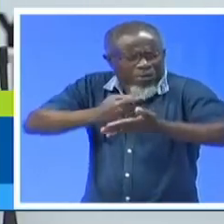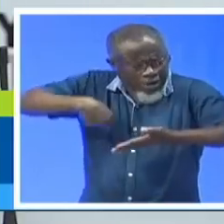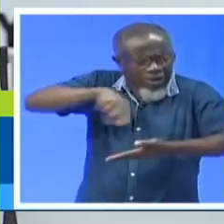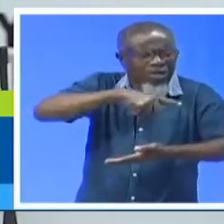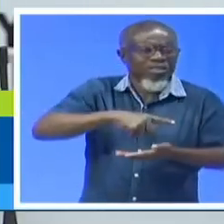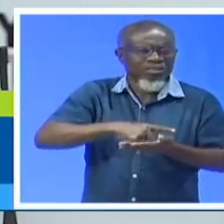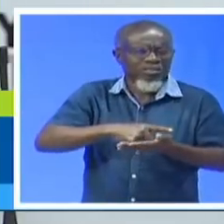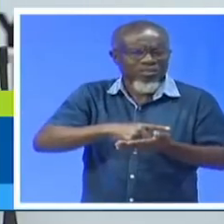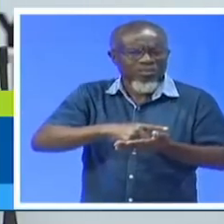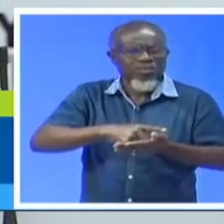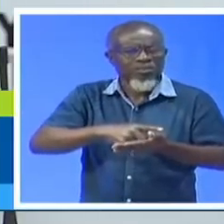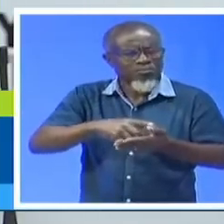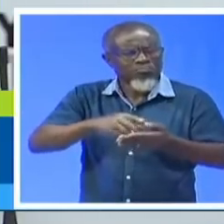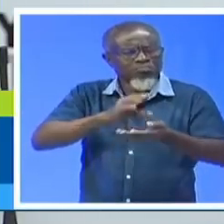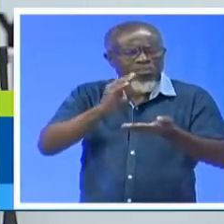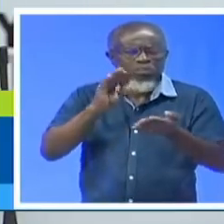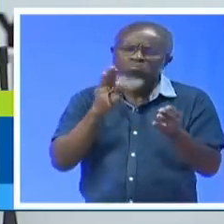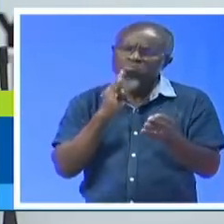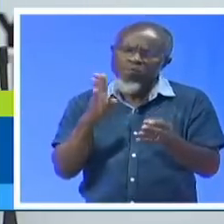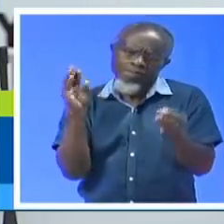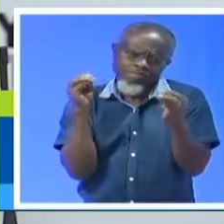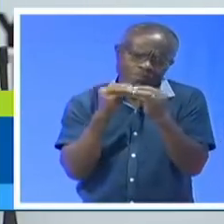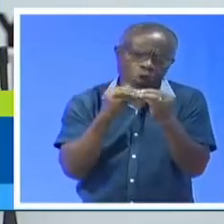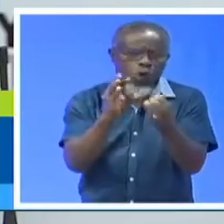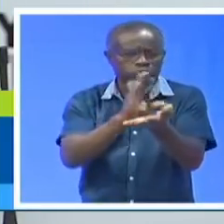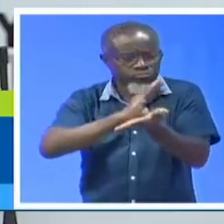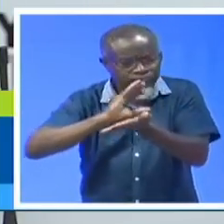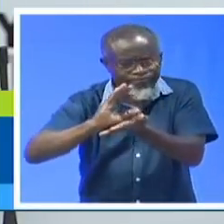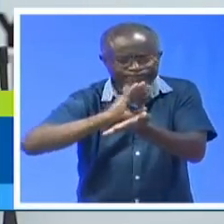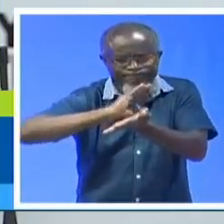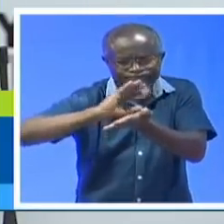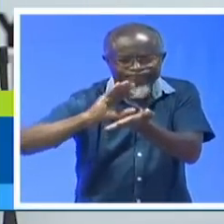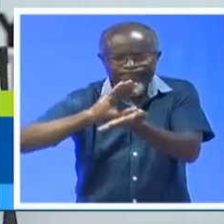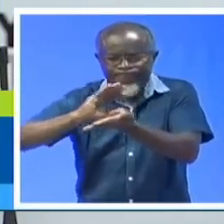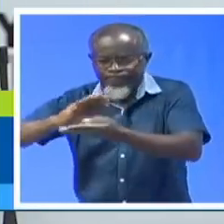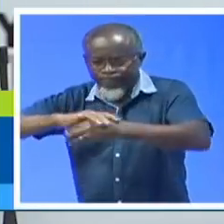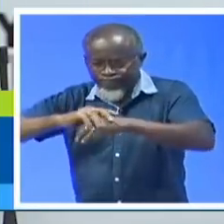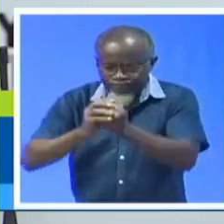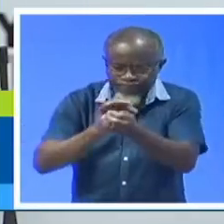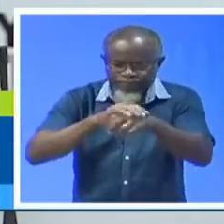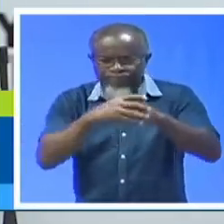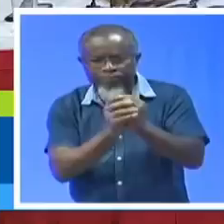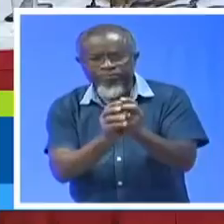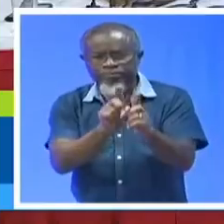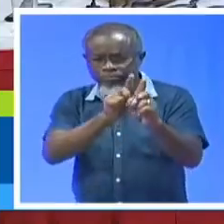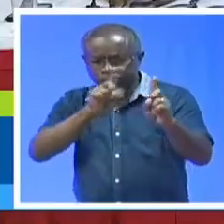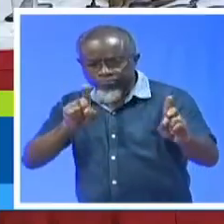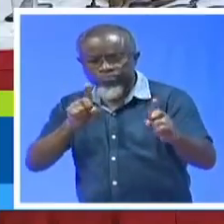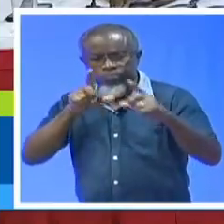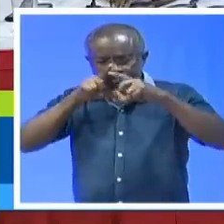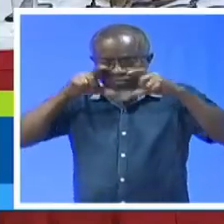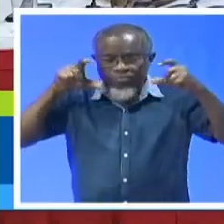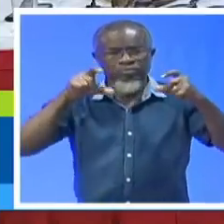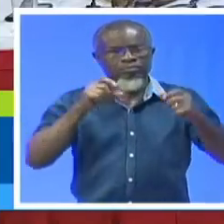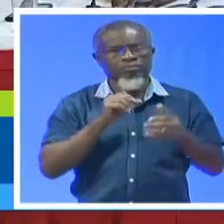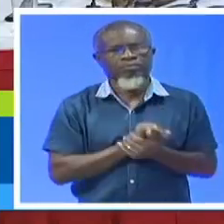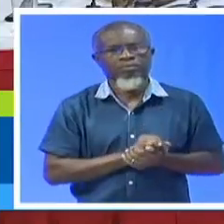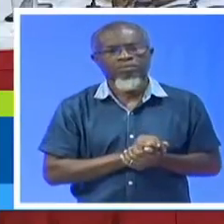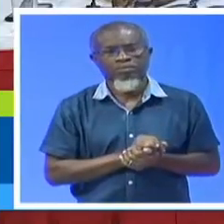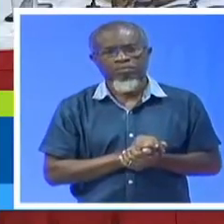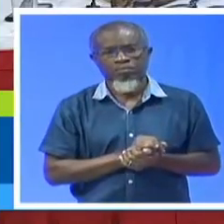more, especially at this time for Christmas, and you mentioned shopping. Thank you very much. And thank you, Minister. You have to go to Dr.